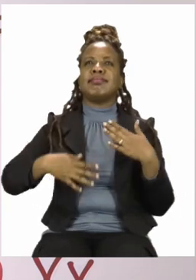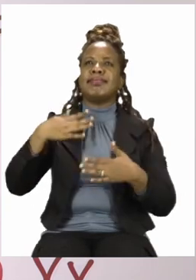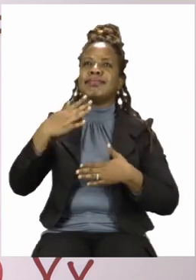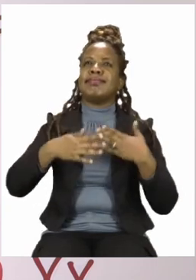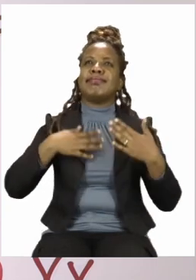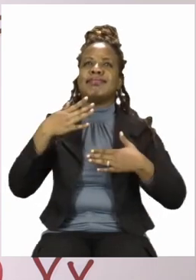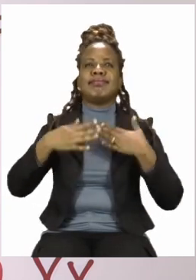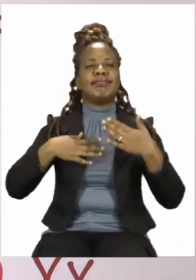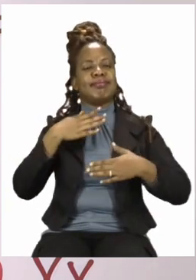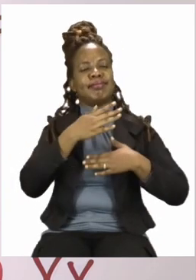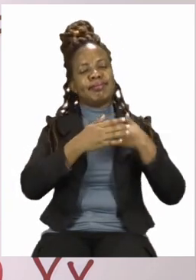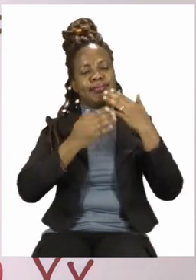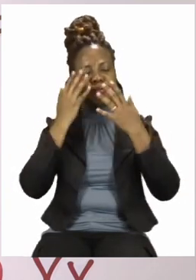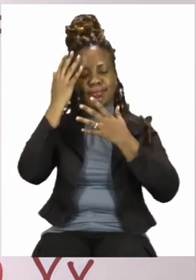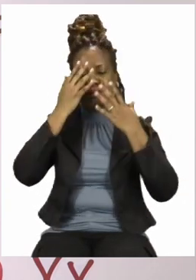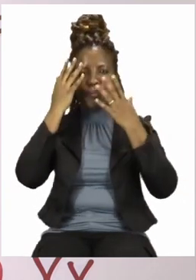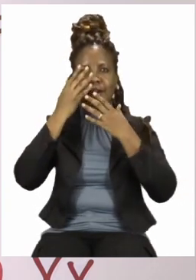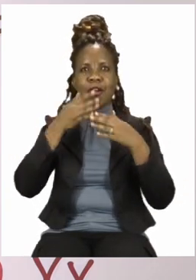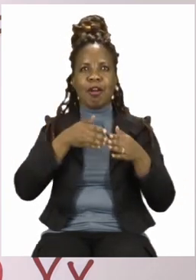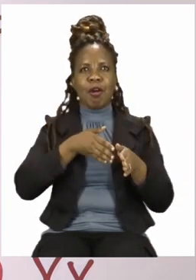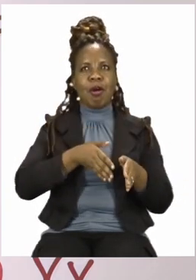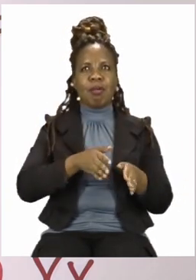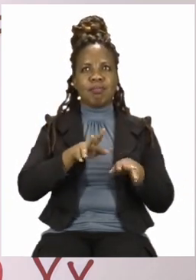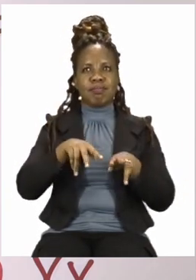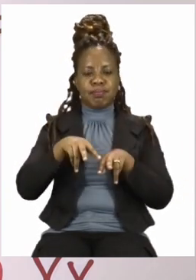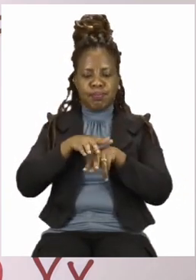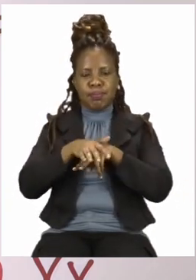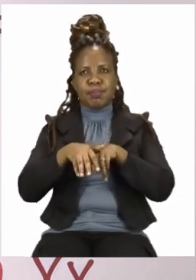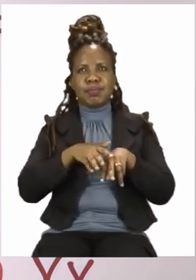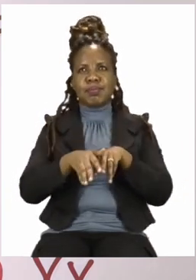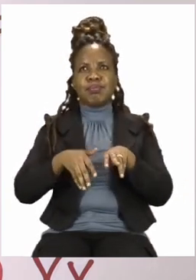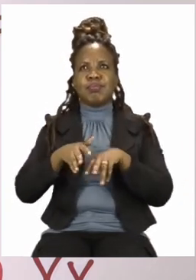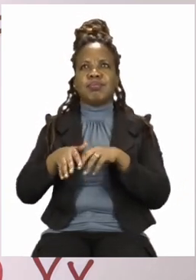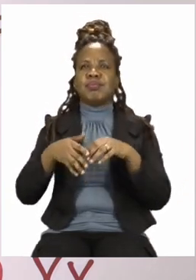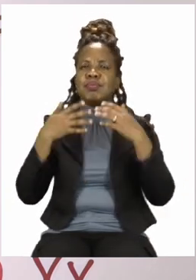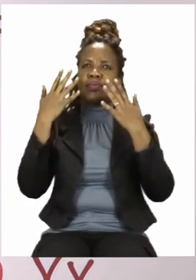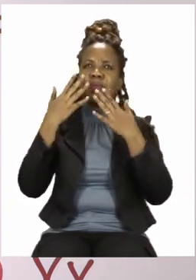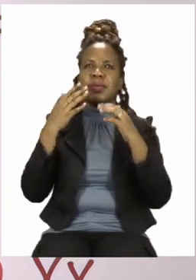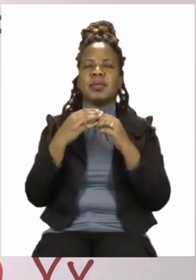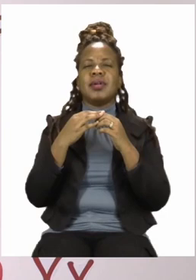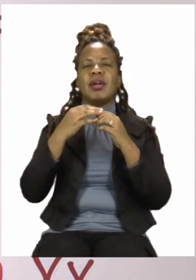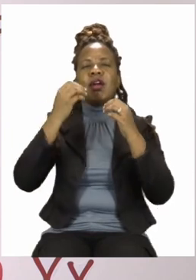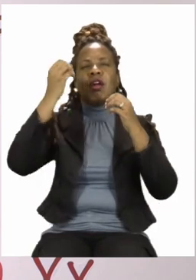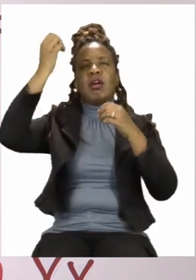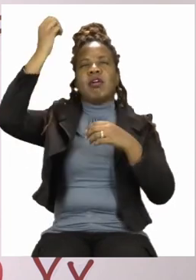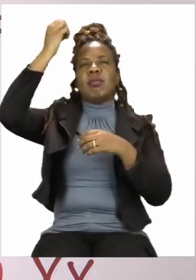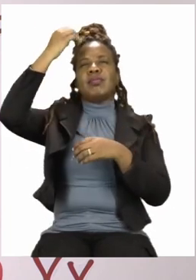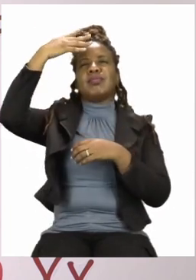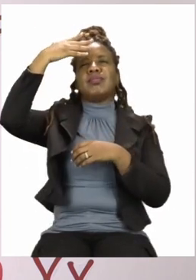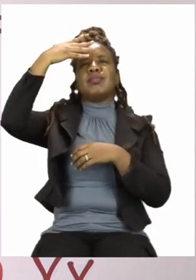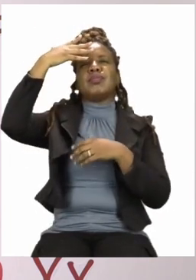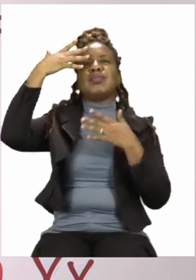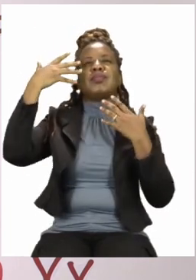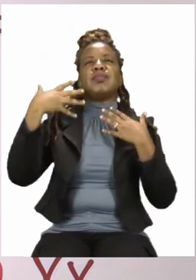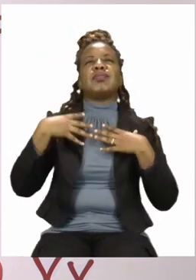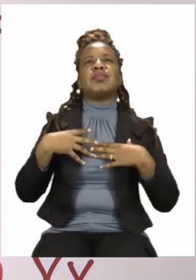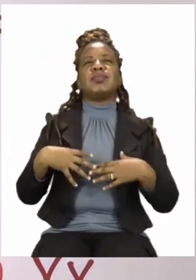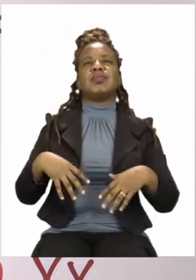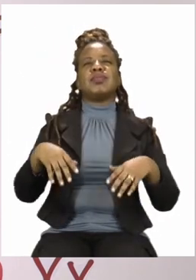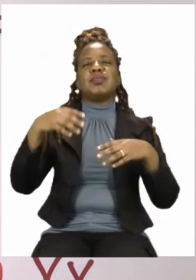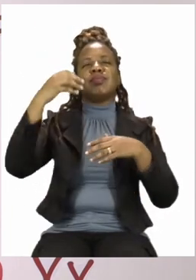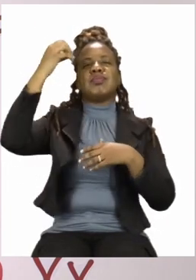very good, down to your legs. And you stand in the shower and you allow the water to come on your